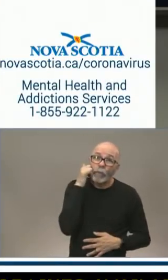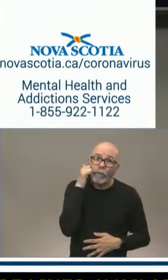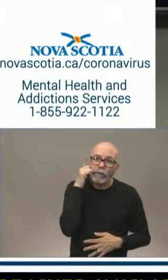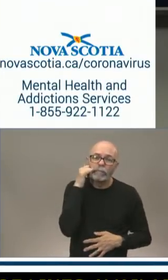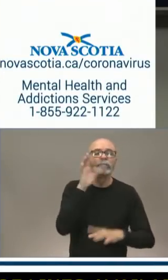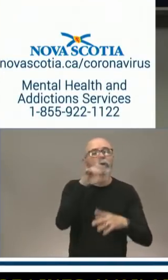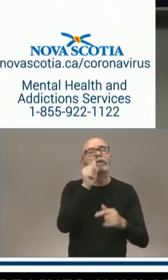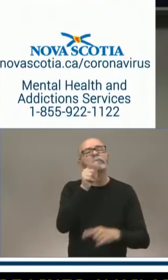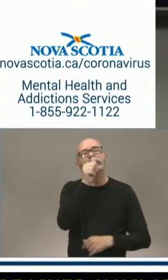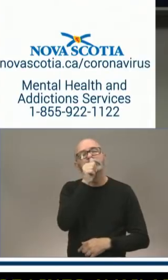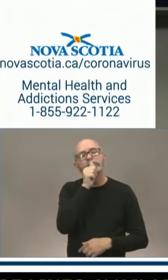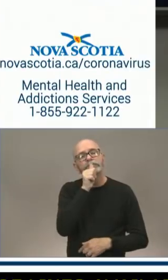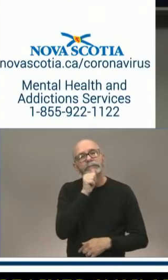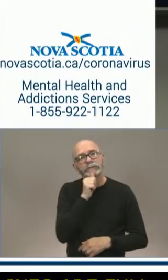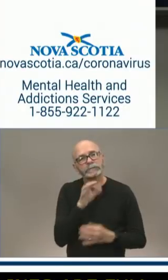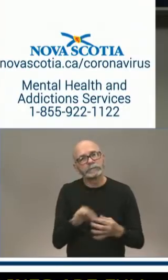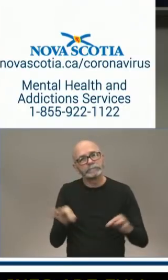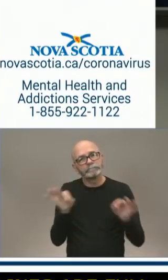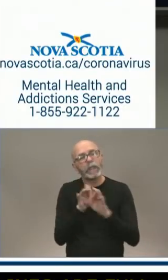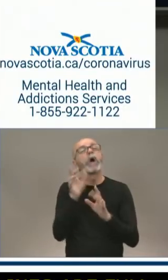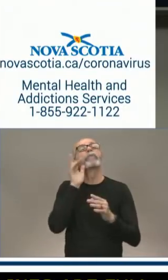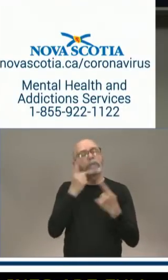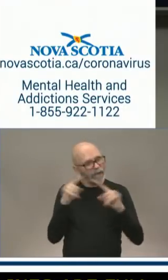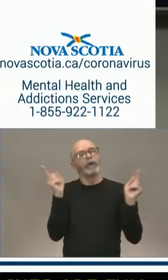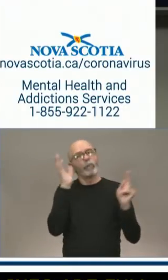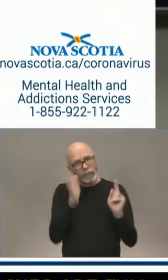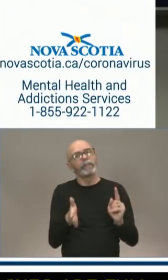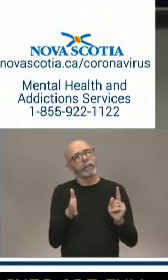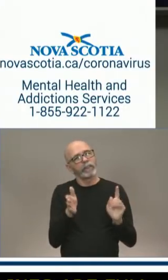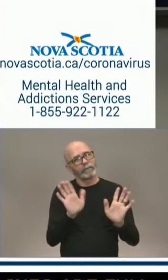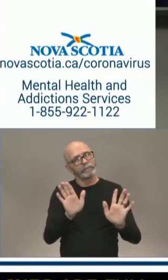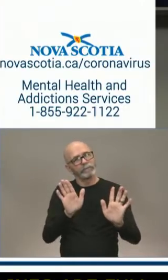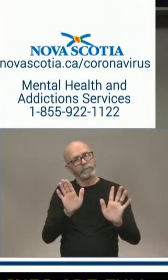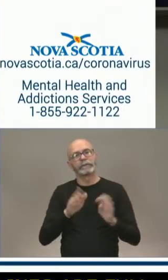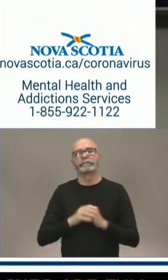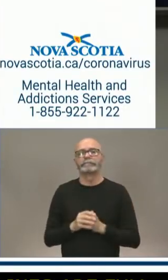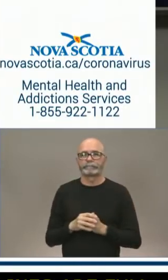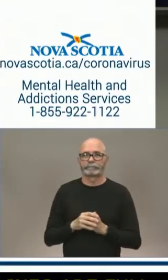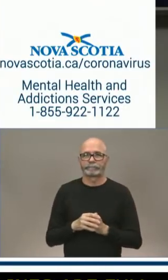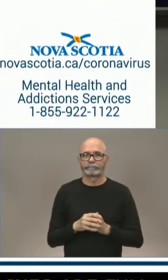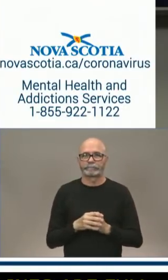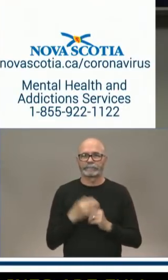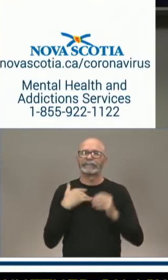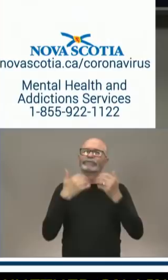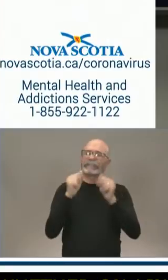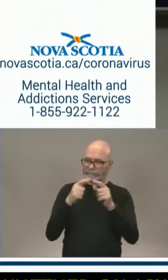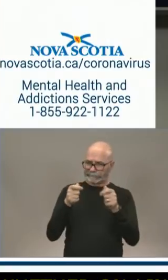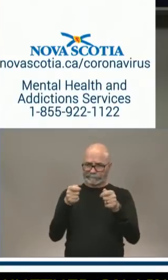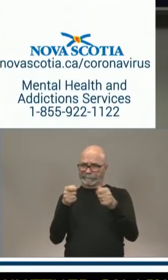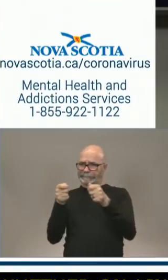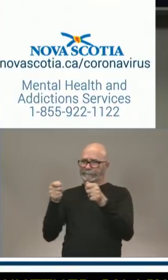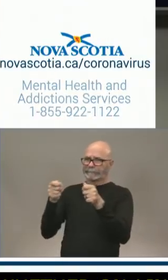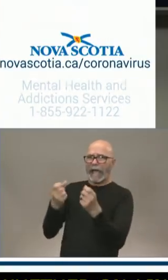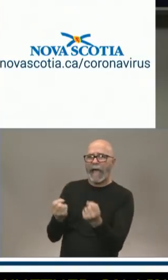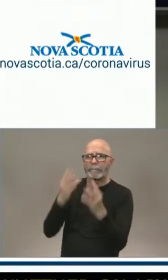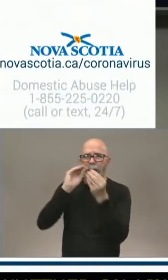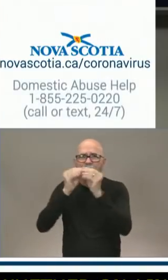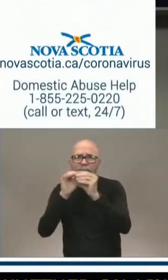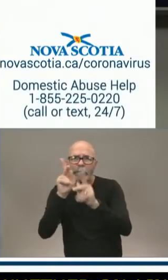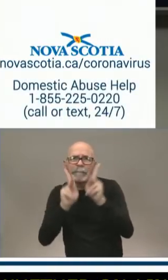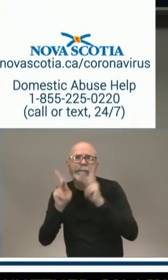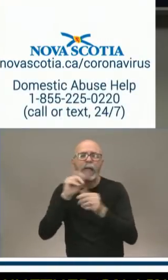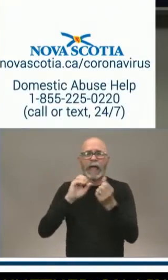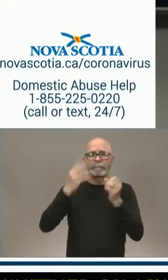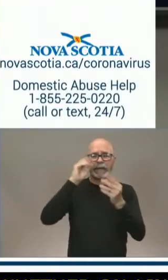You will get through. We put these steps in place so we have a more manageable numbers of people at any given time looking to book their